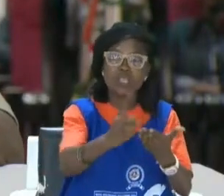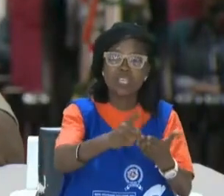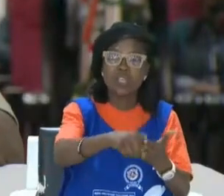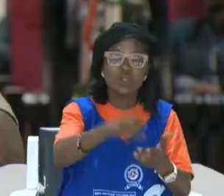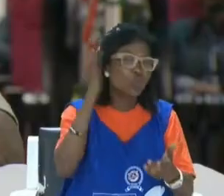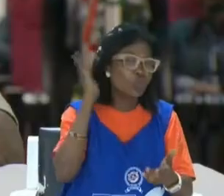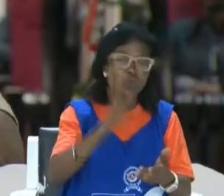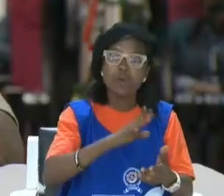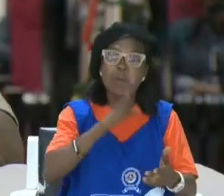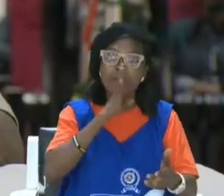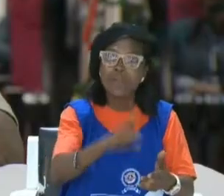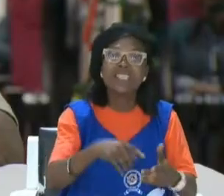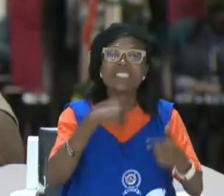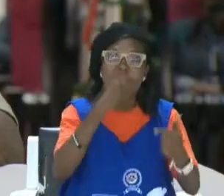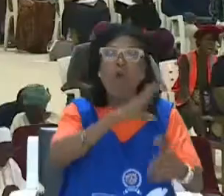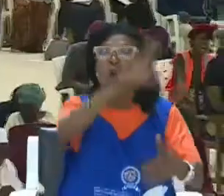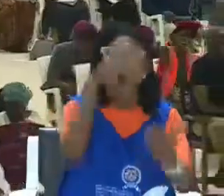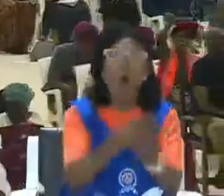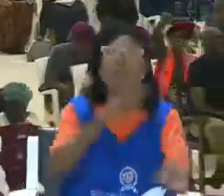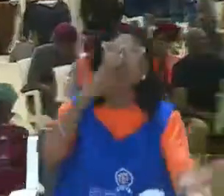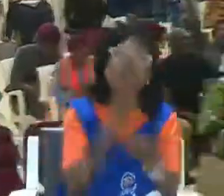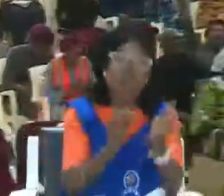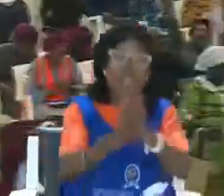saying, "All is well."